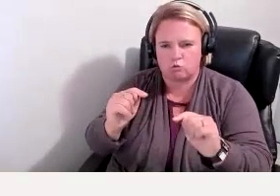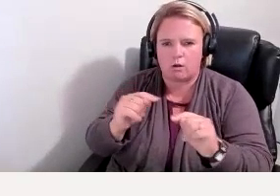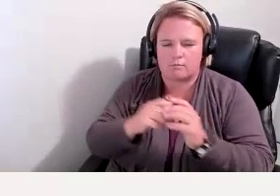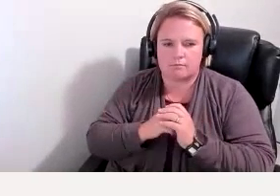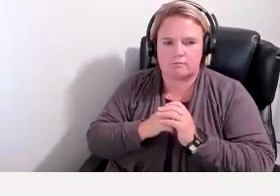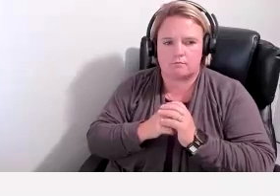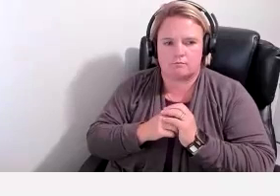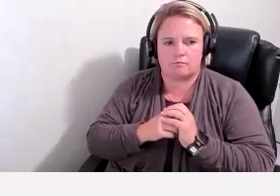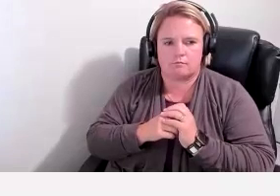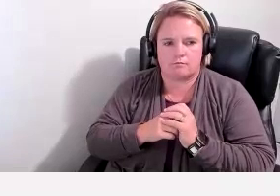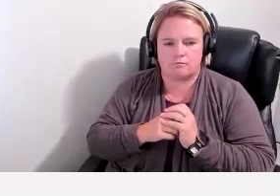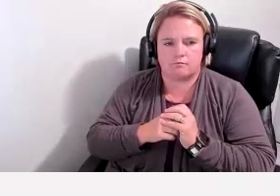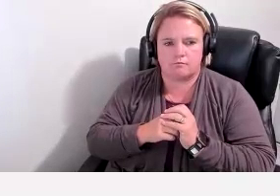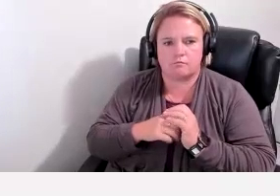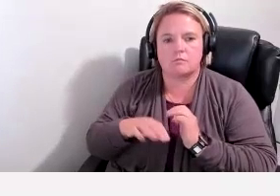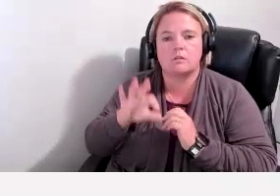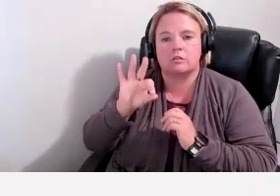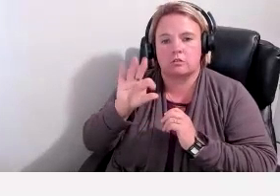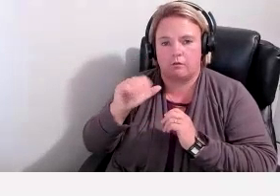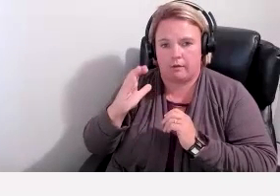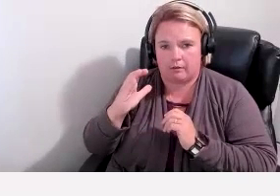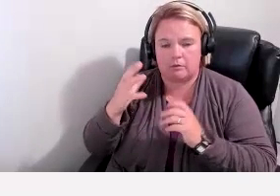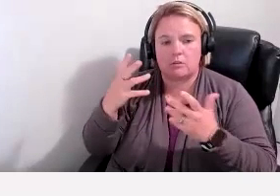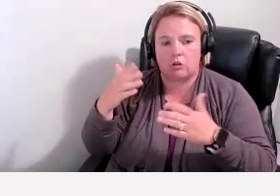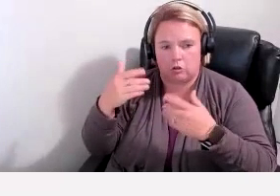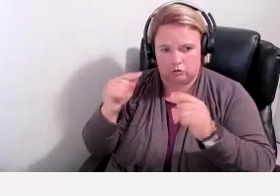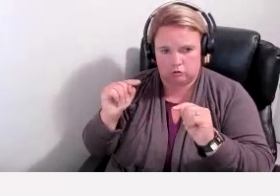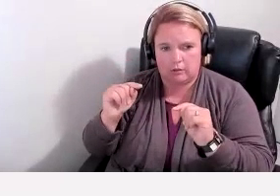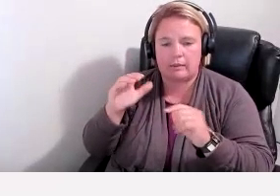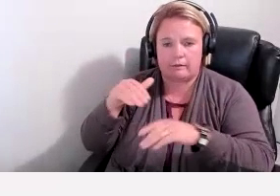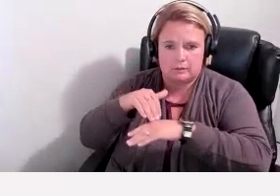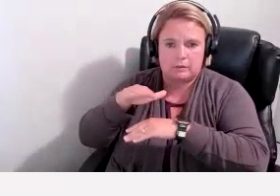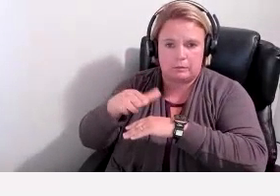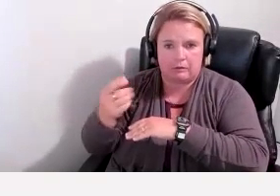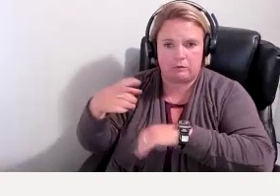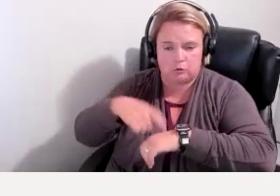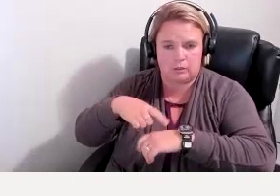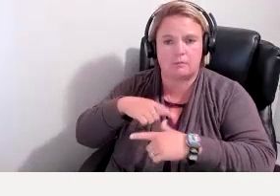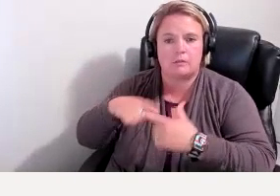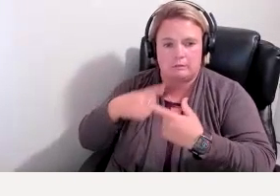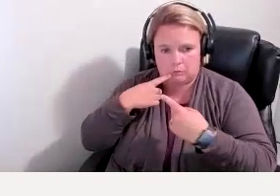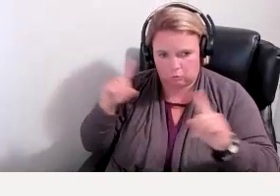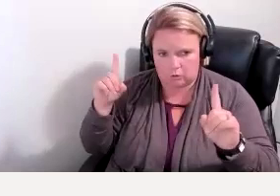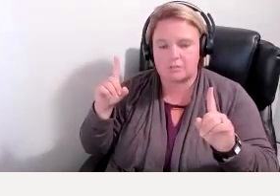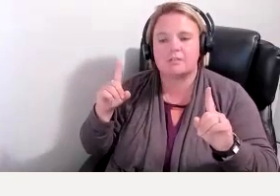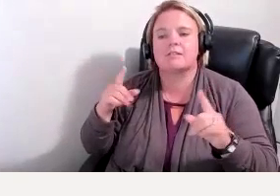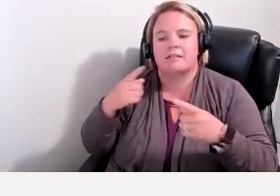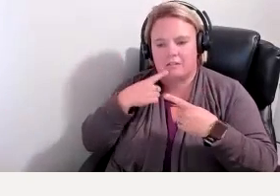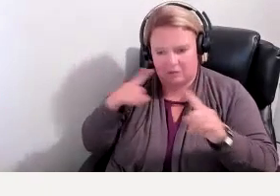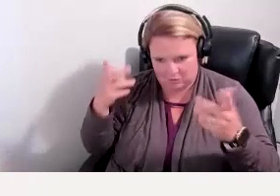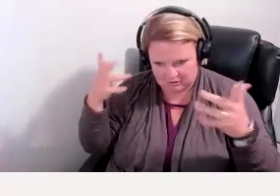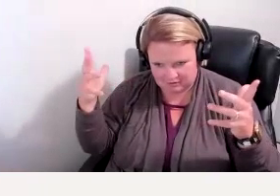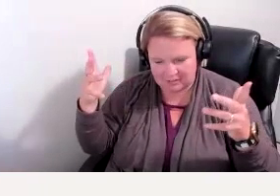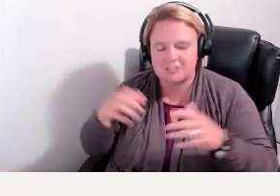So again, other faculty went through this. They submitted a couple of times until it actually worked. It does work. We have gotten feedback from